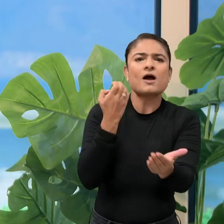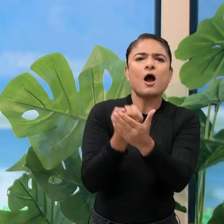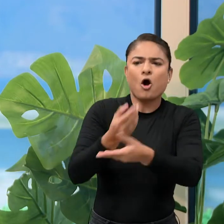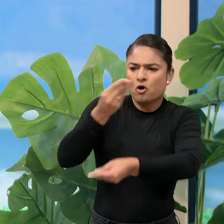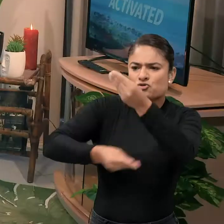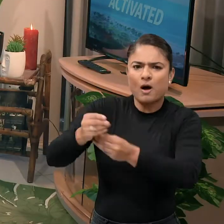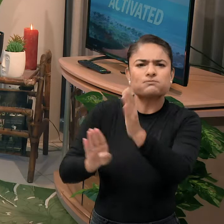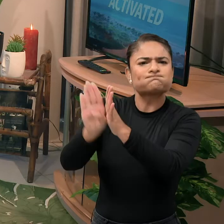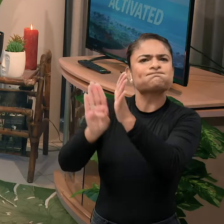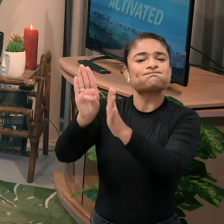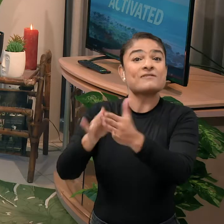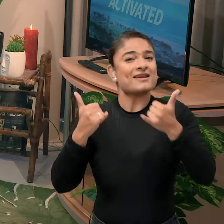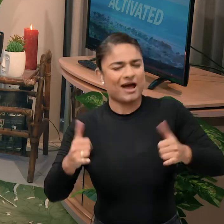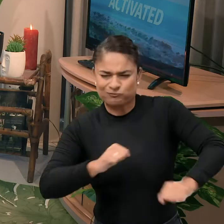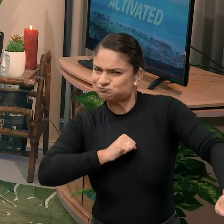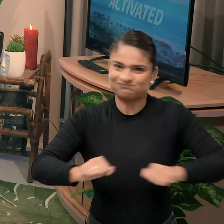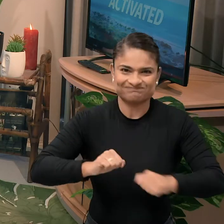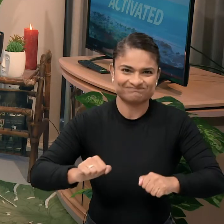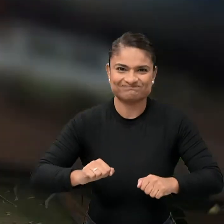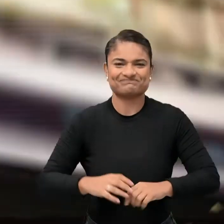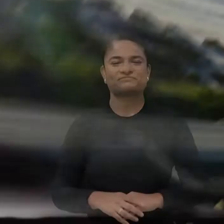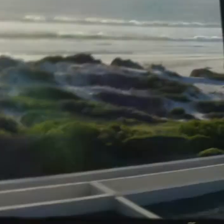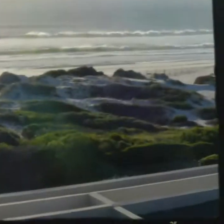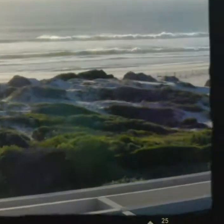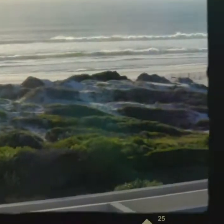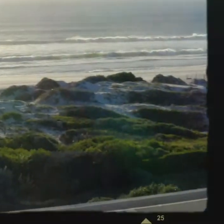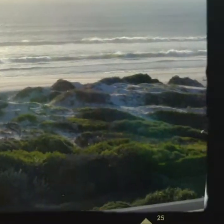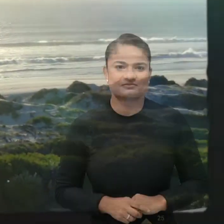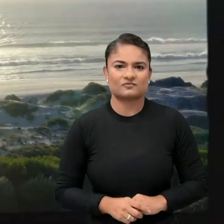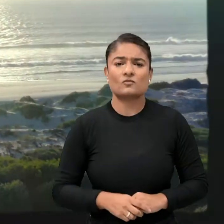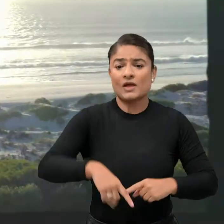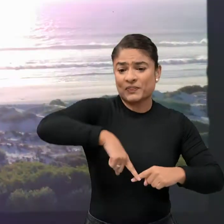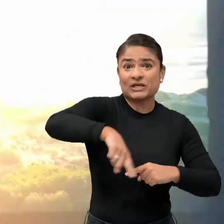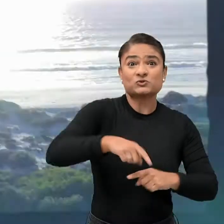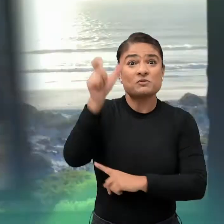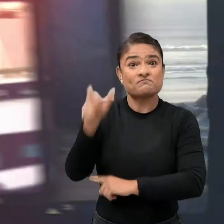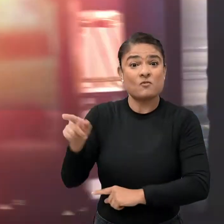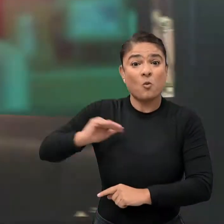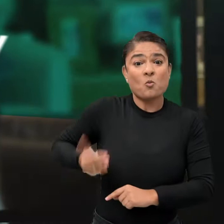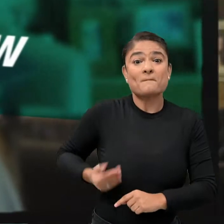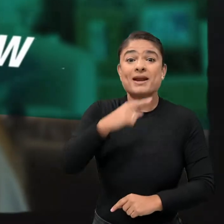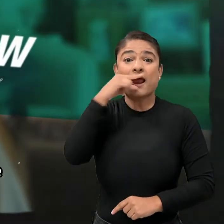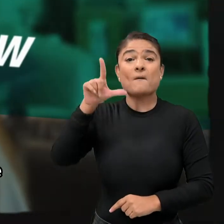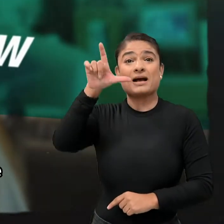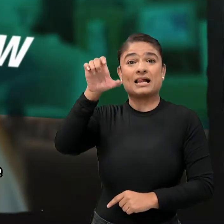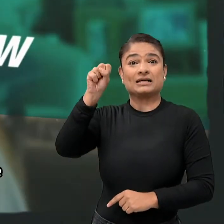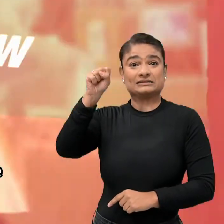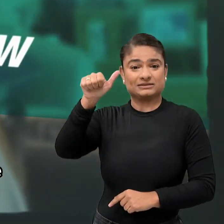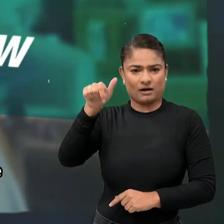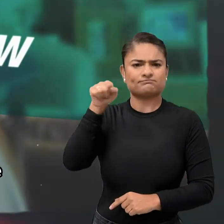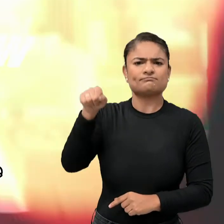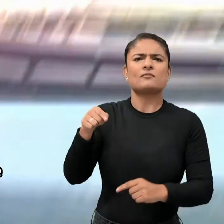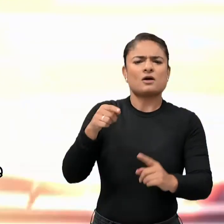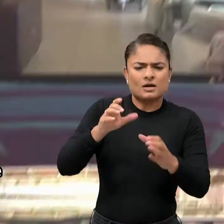with disabilities. Now, let's get activated. This week, we visit Lesa Bradshaw, who has made